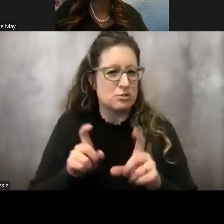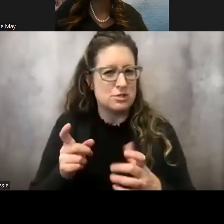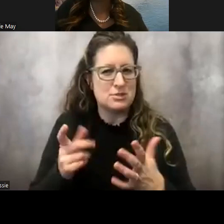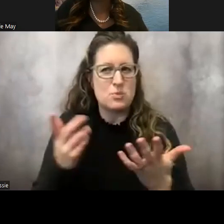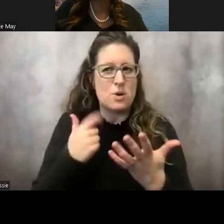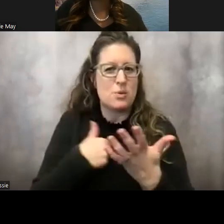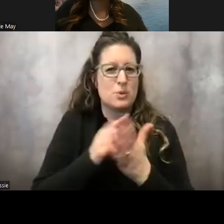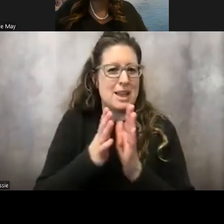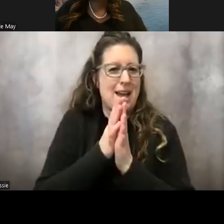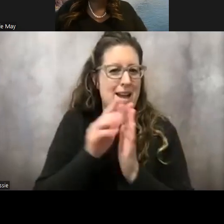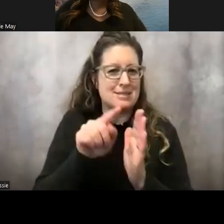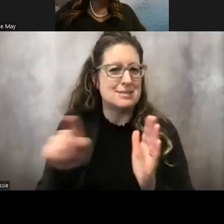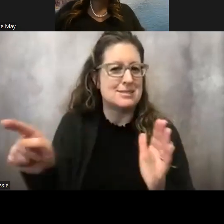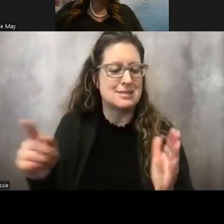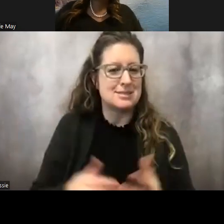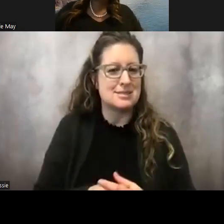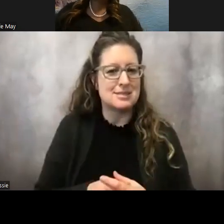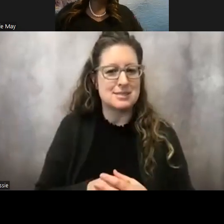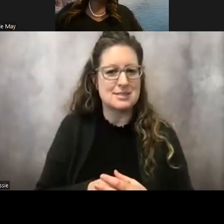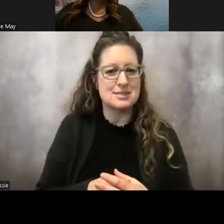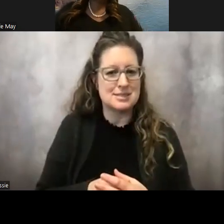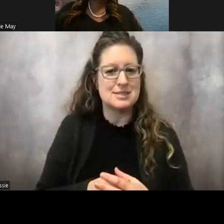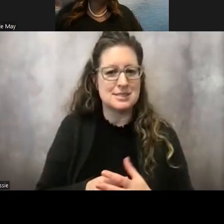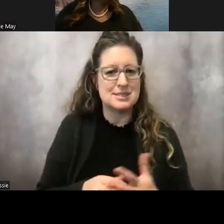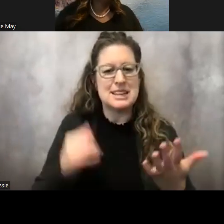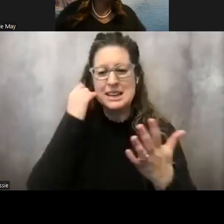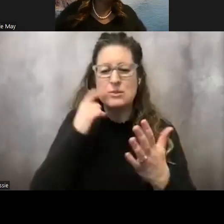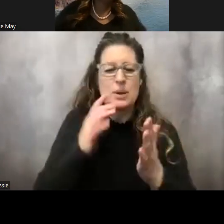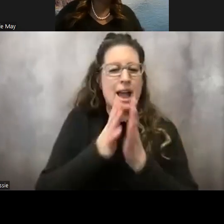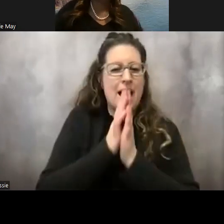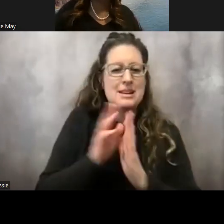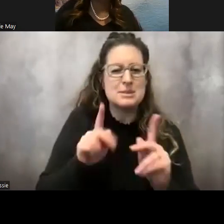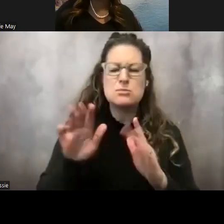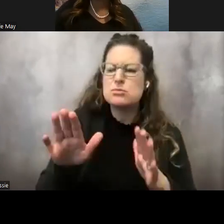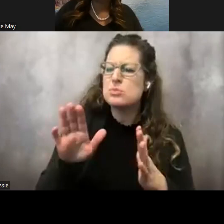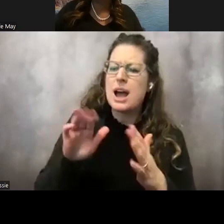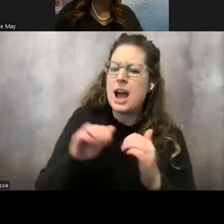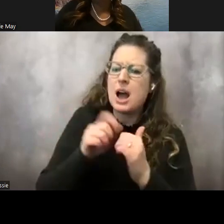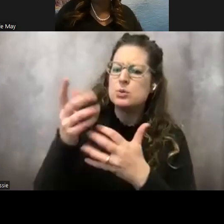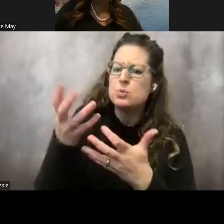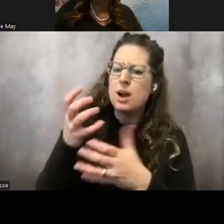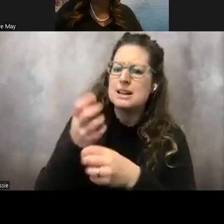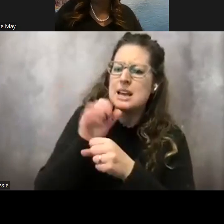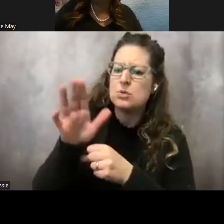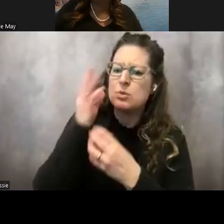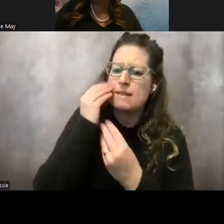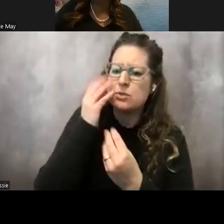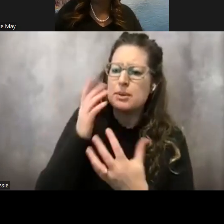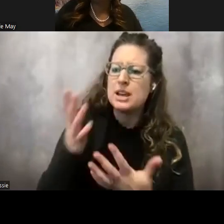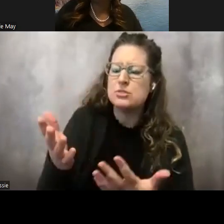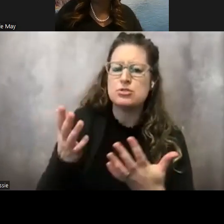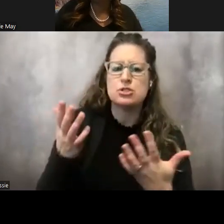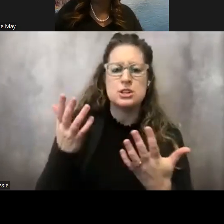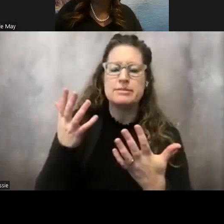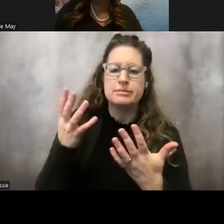I feel as if we ask individuals, well, how would you like information, and what, from a cultural lens, how